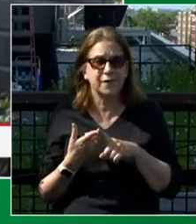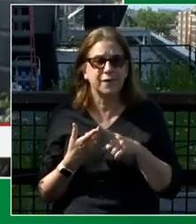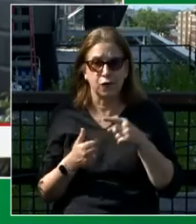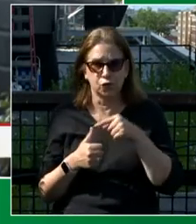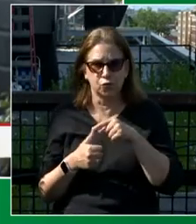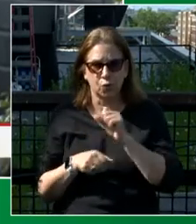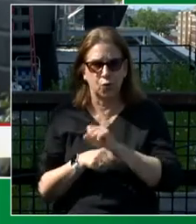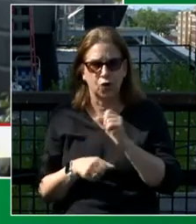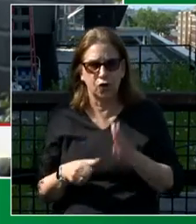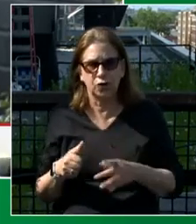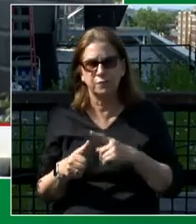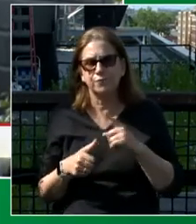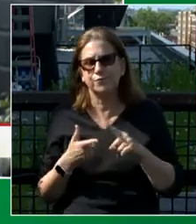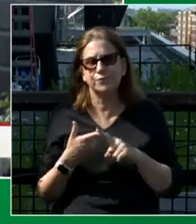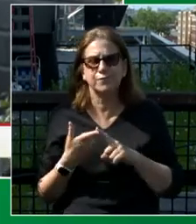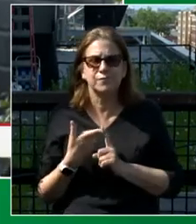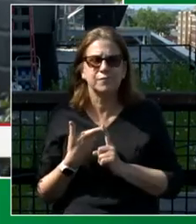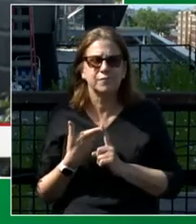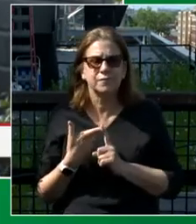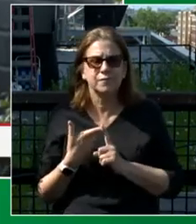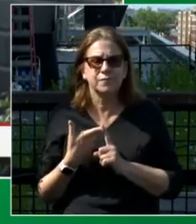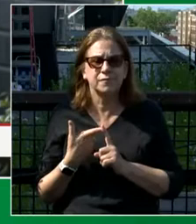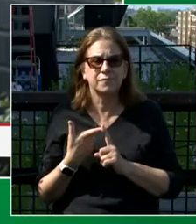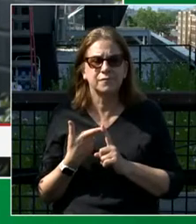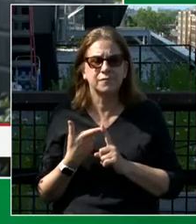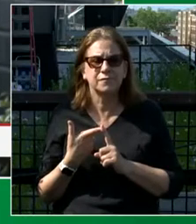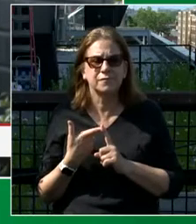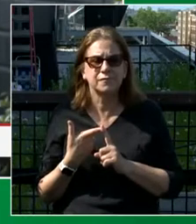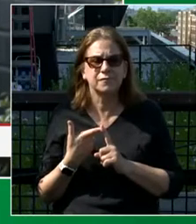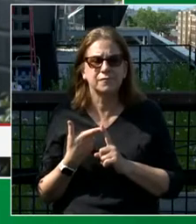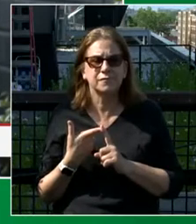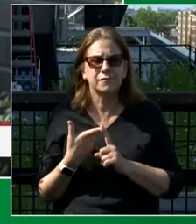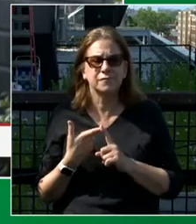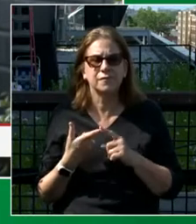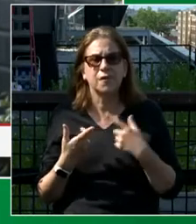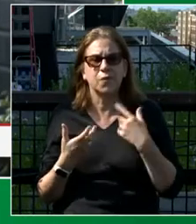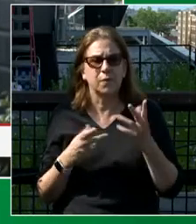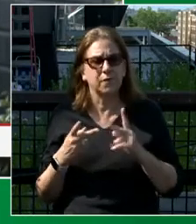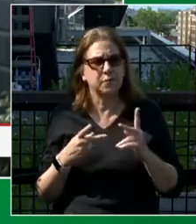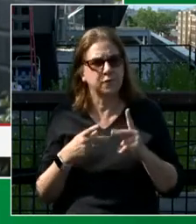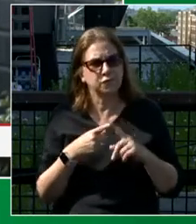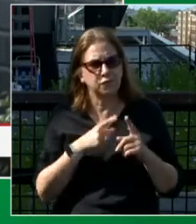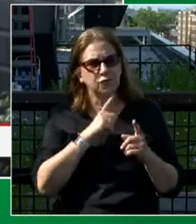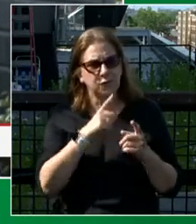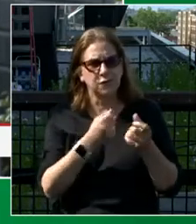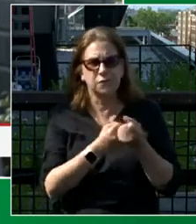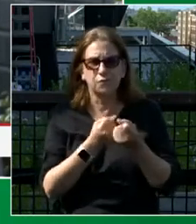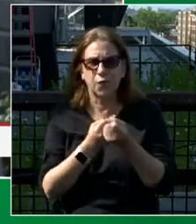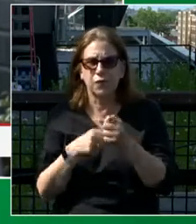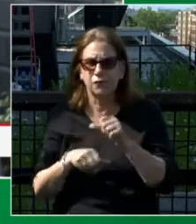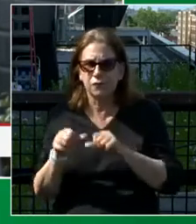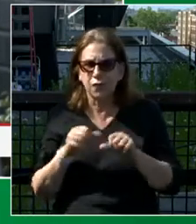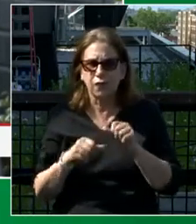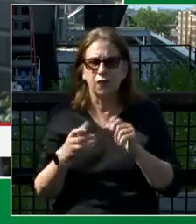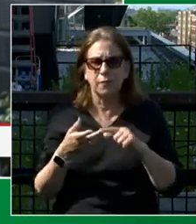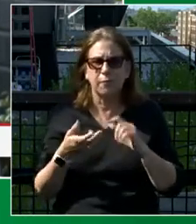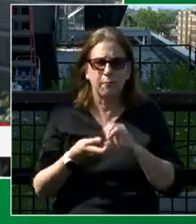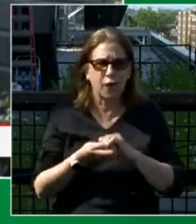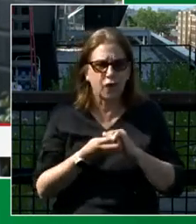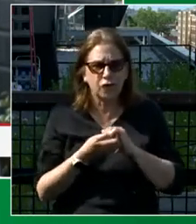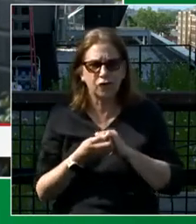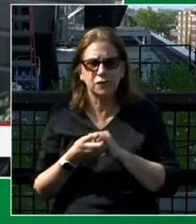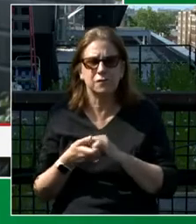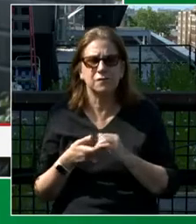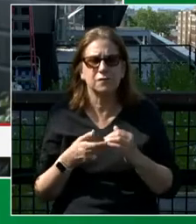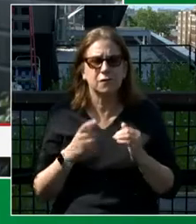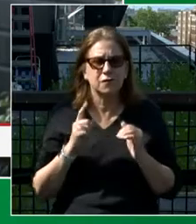able to have those hallway conversations, those supports, that collaboration. And we want to be able to go downtown and eat lunch at Shook and Kava and things